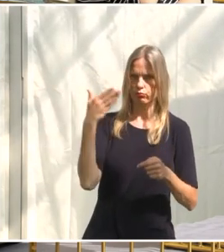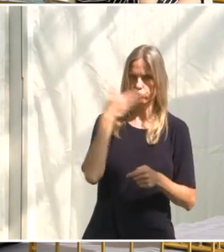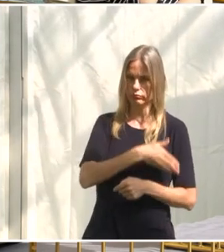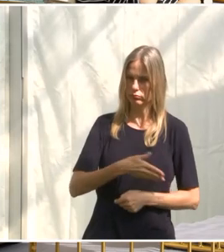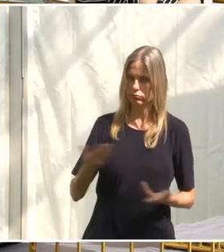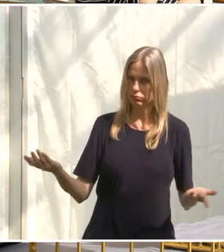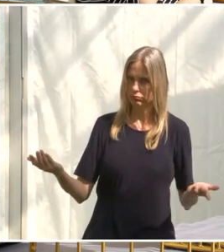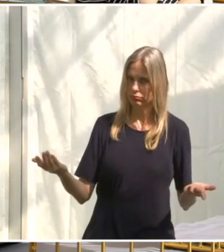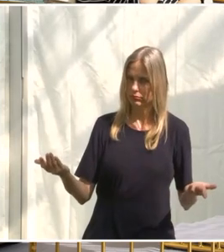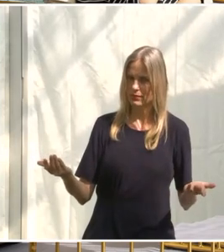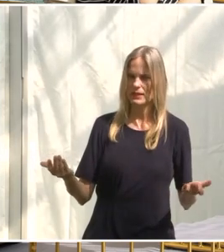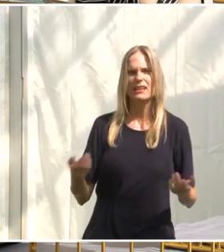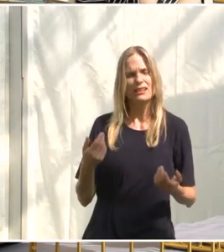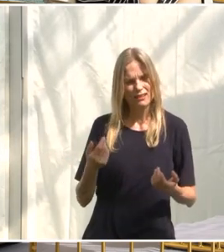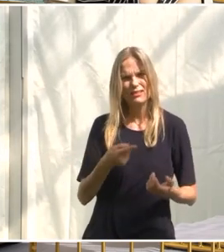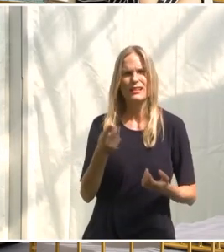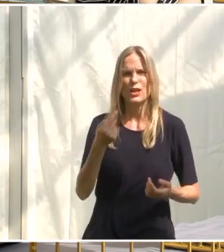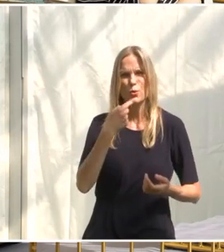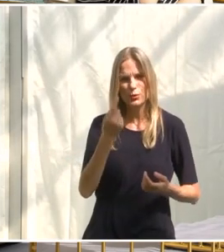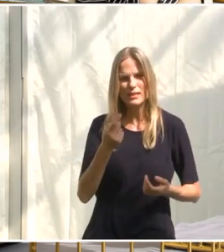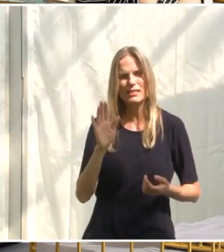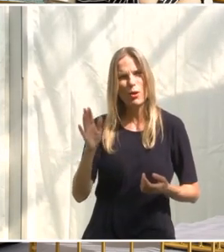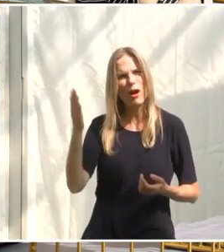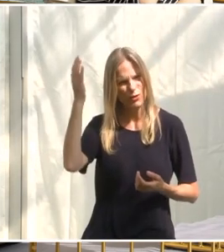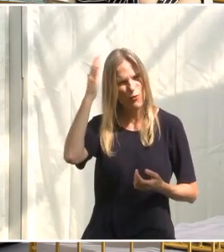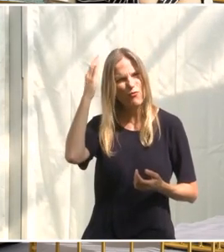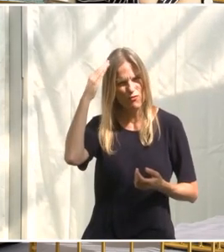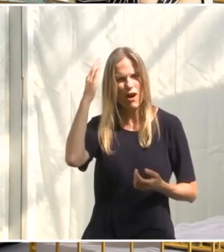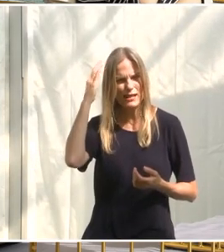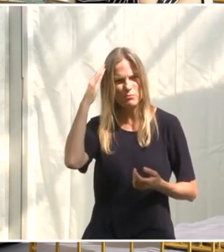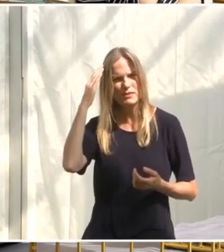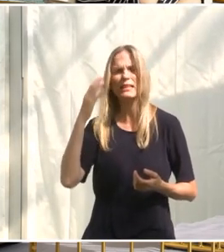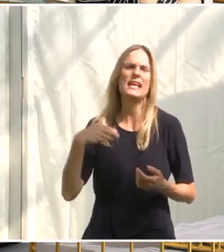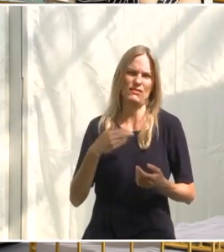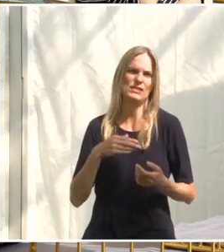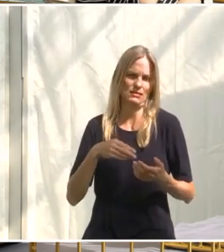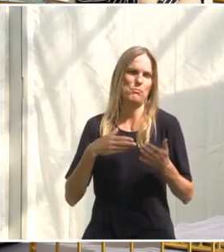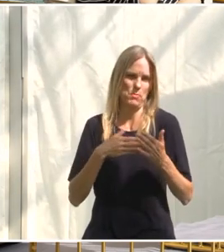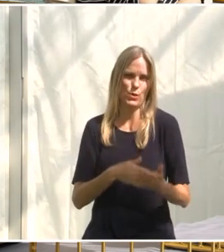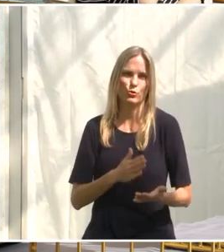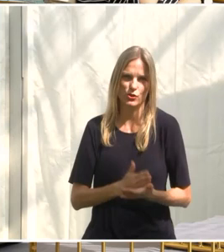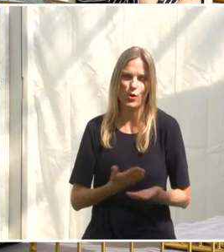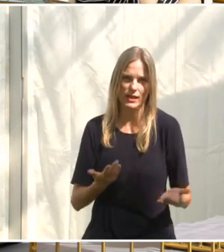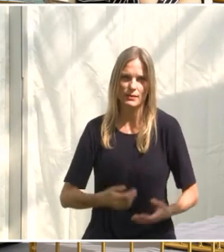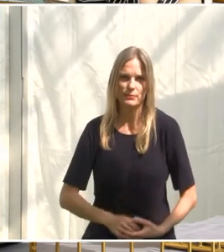here. And then they said about the mental aspects of neighbors that, well, they didn't seem to be so